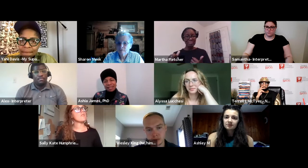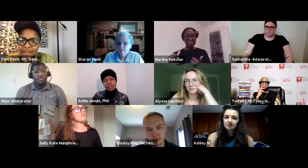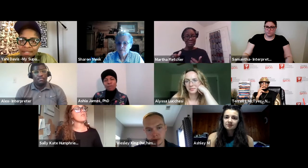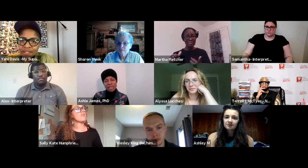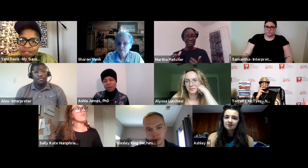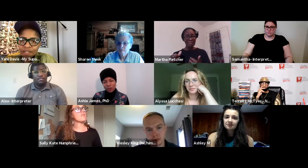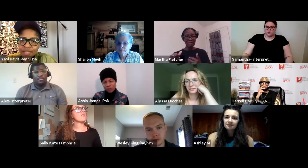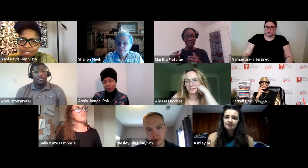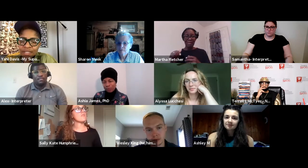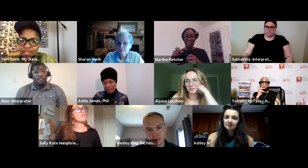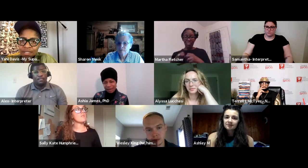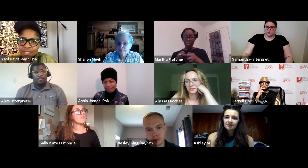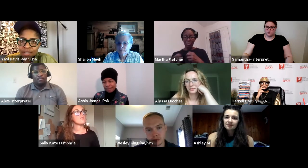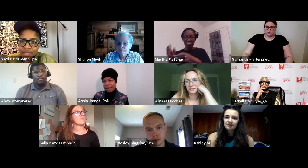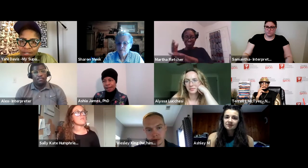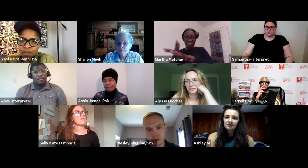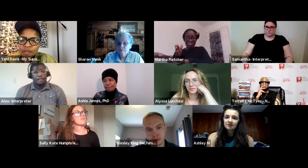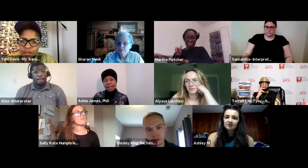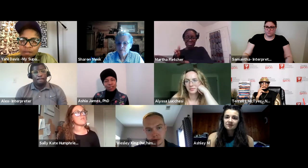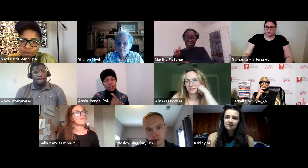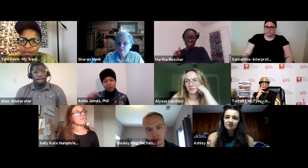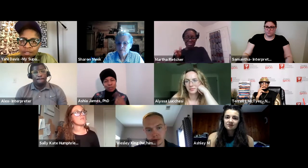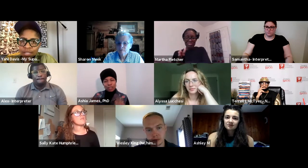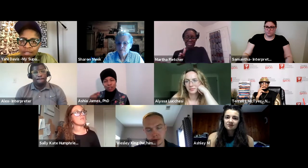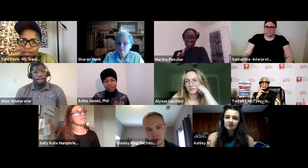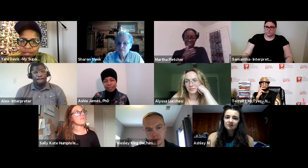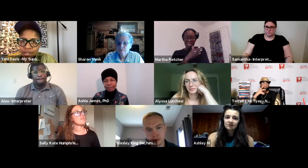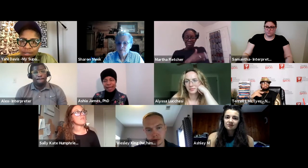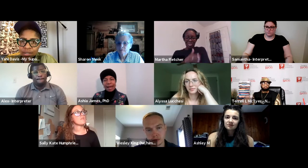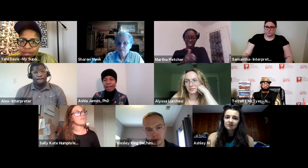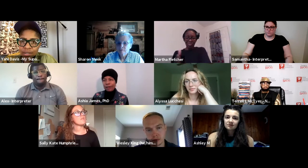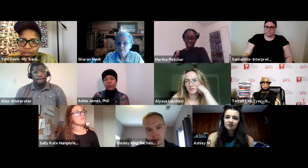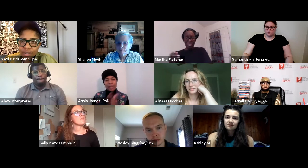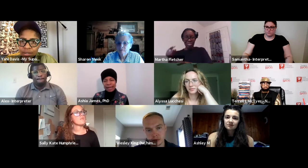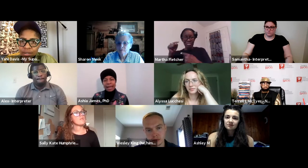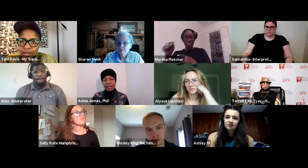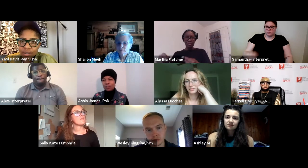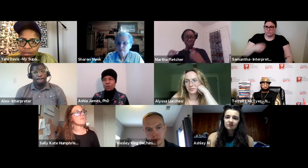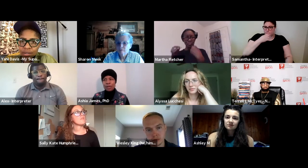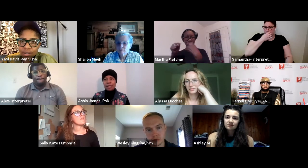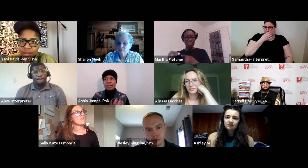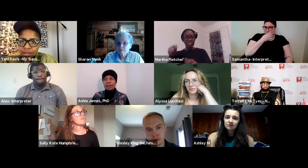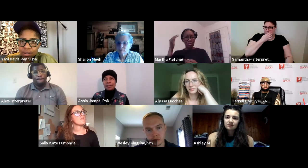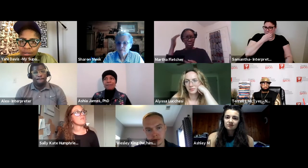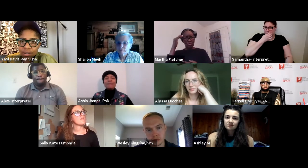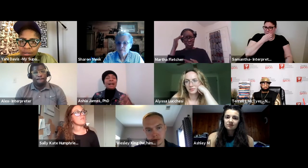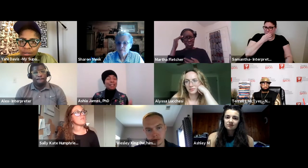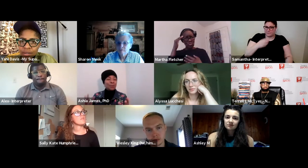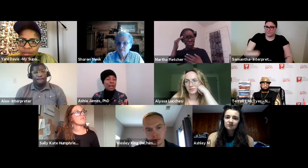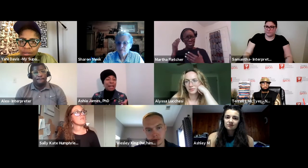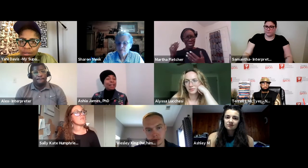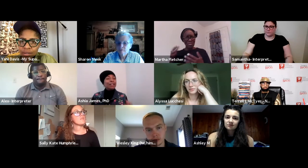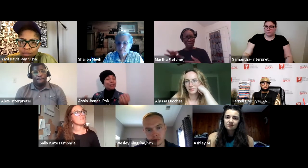as the issue became worse for me, and I started really struggling, I knew that I had to